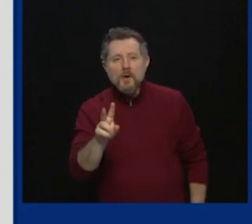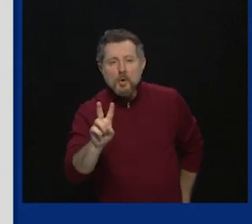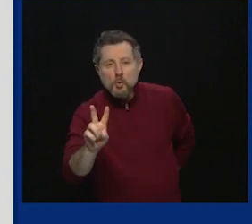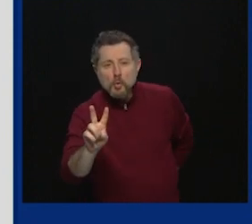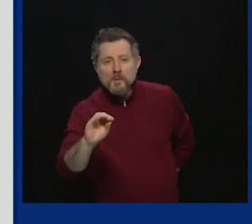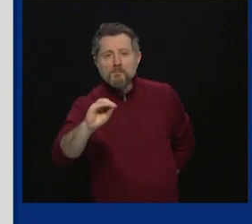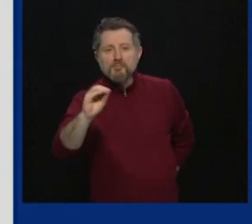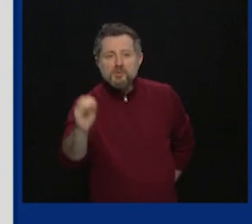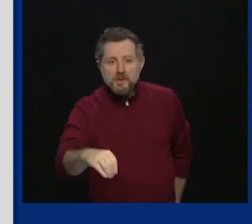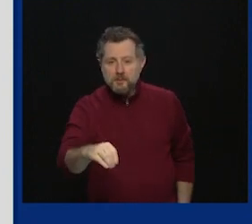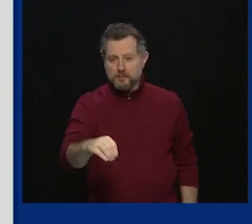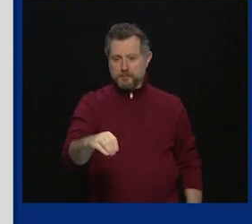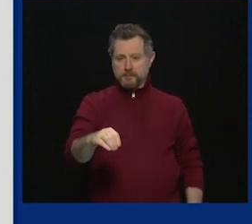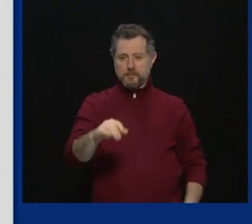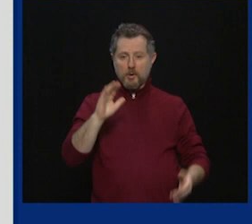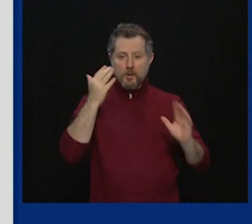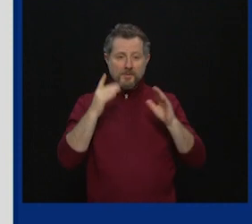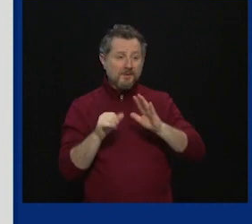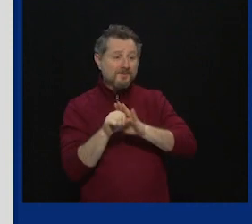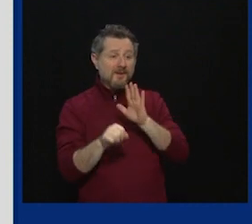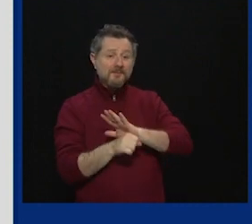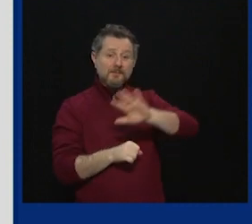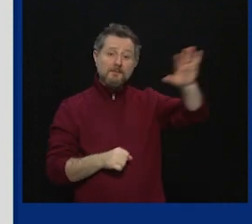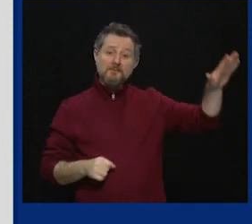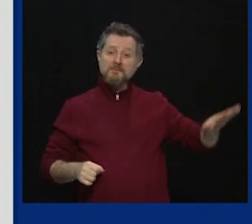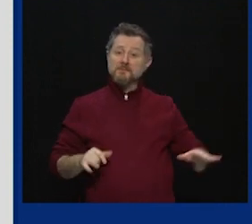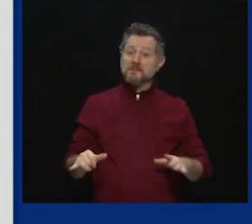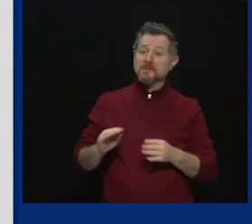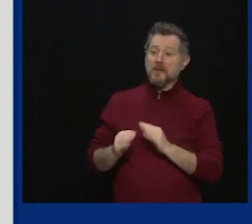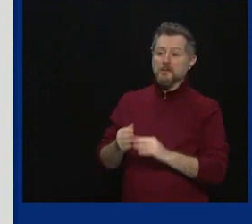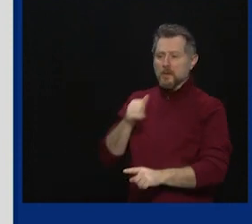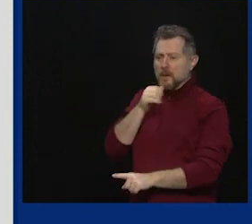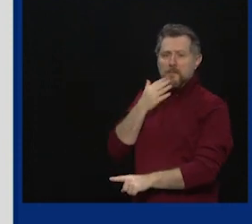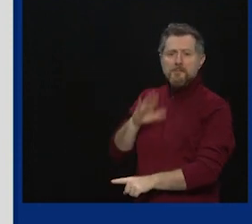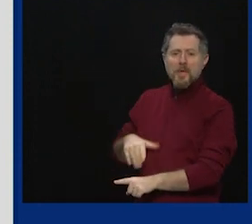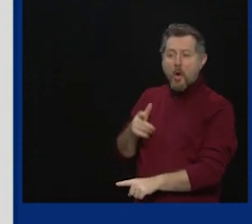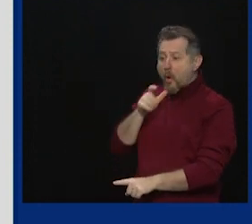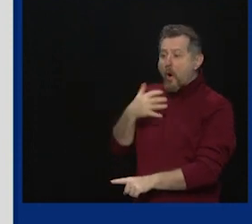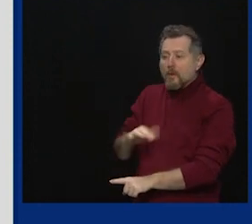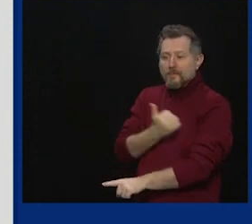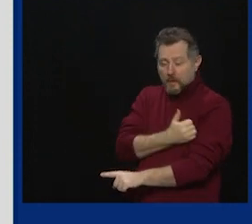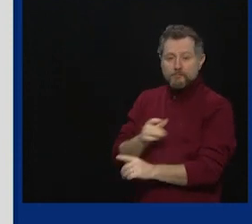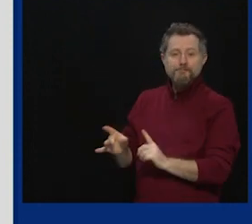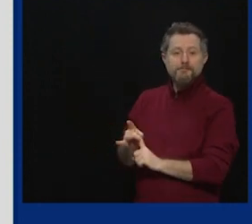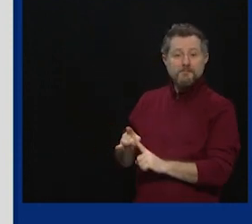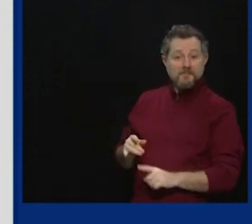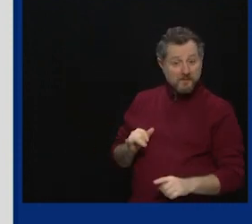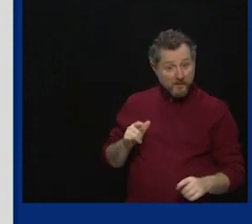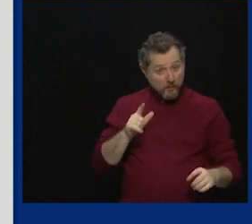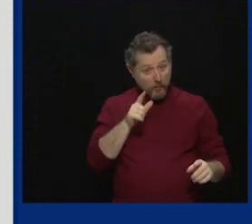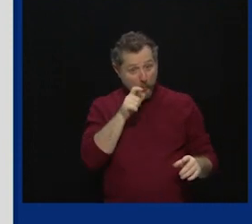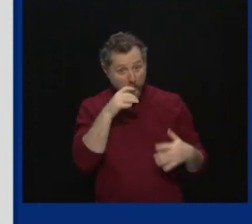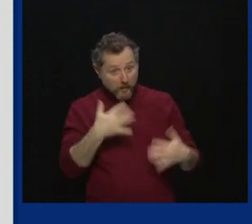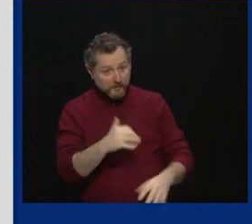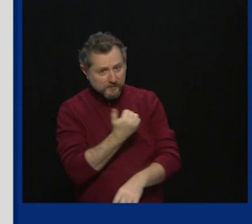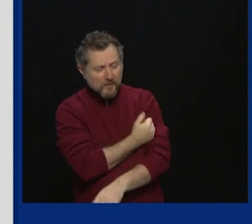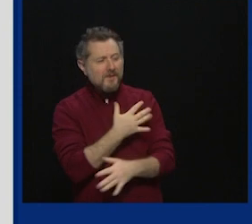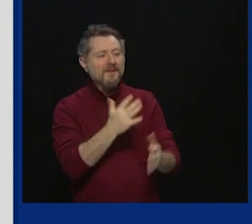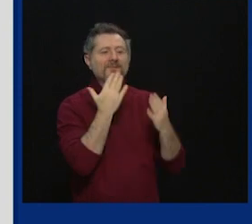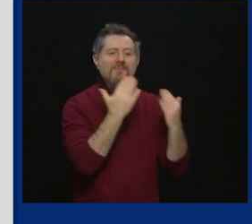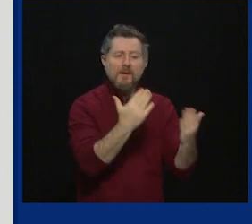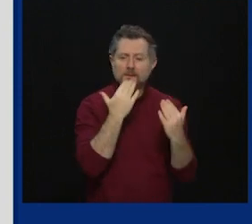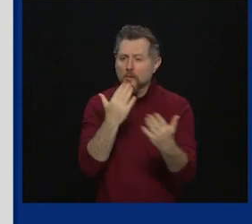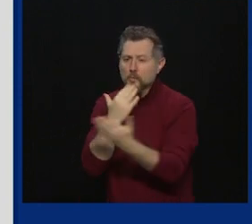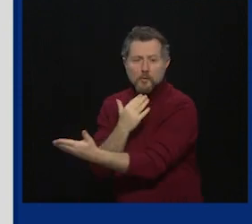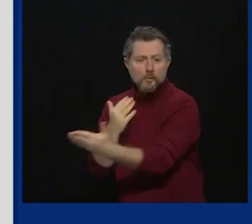numbers. And to those who got vaccinated, I thank you. But 2% increase